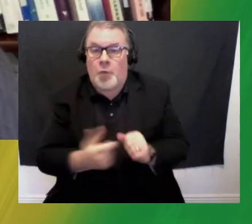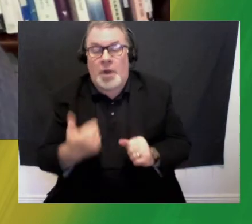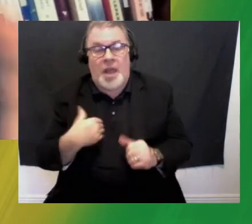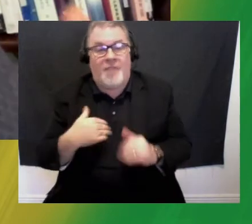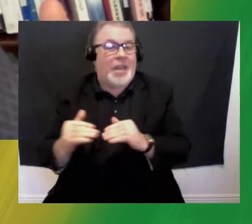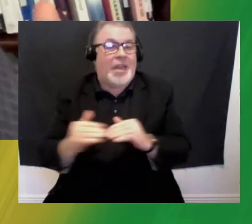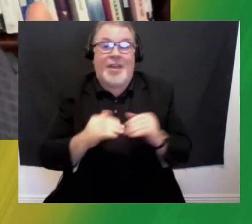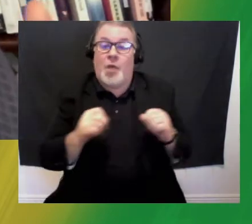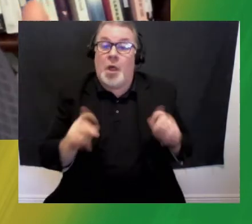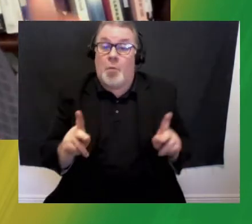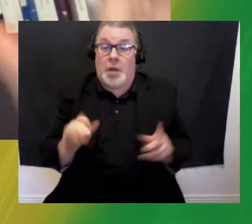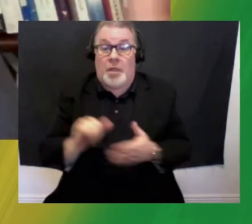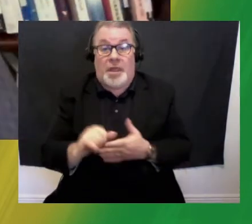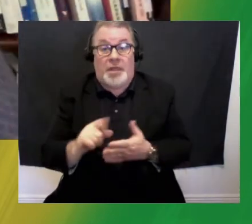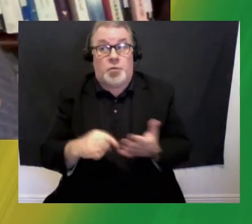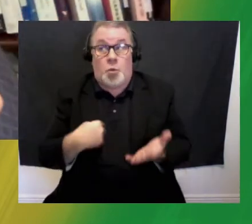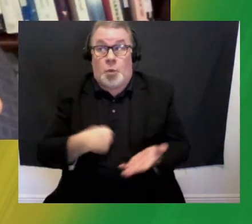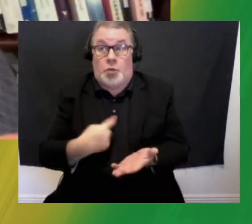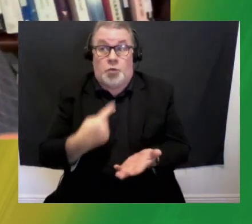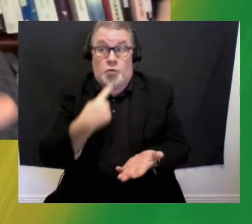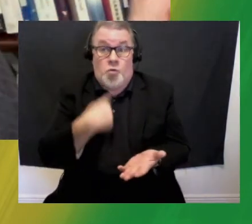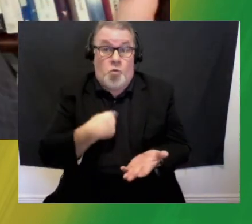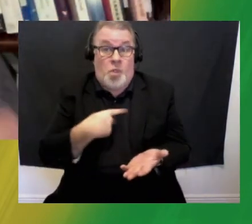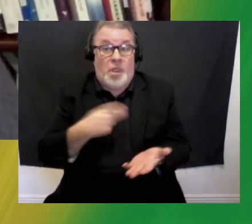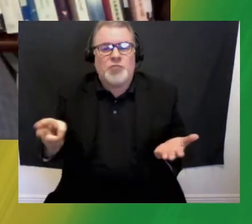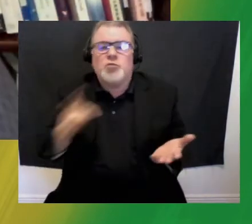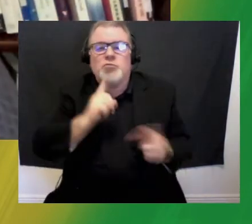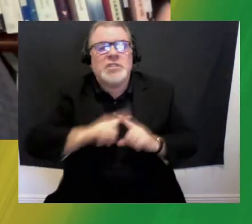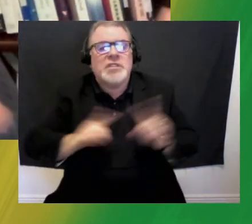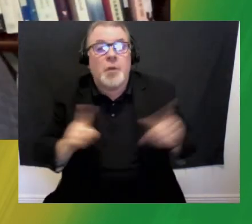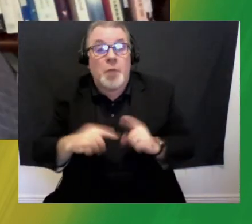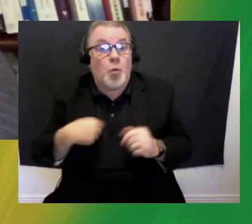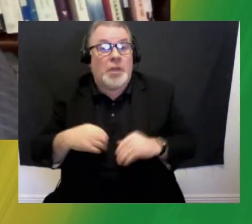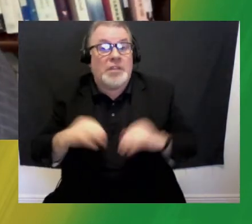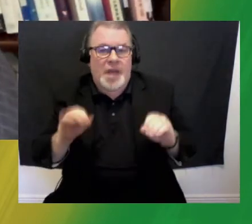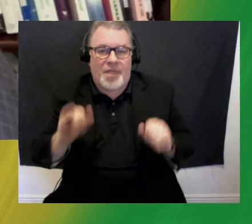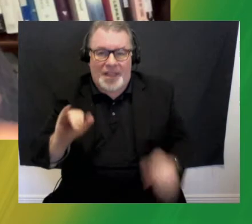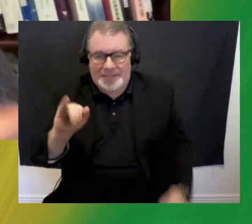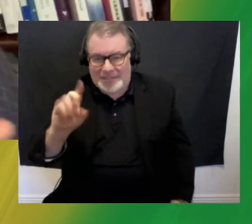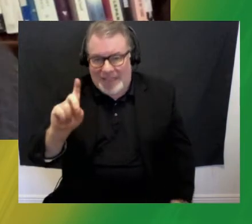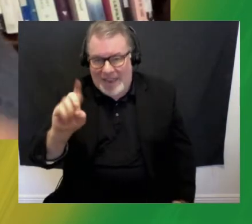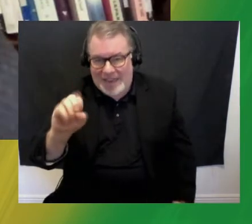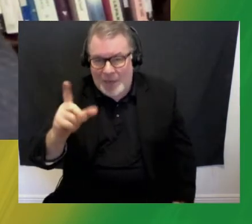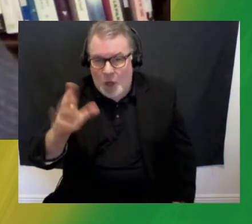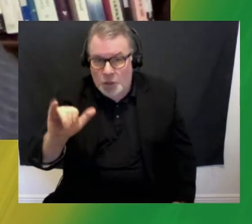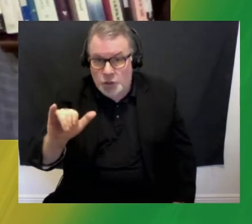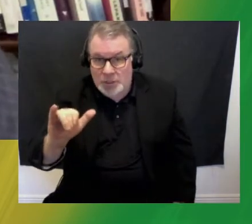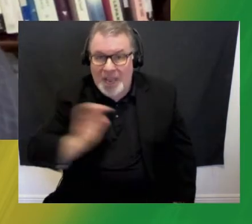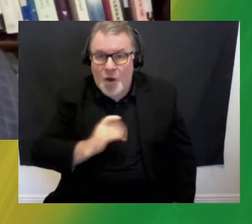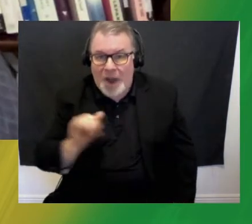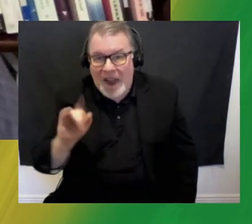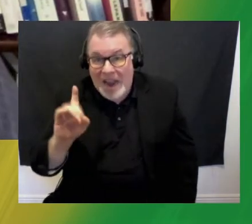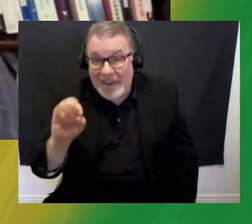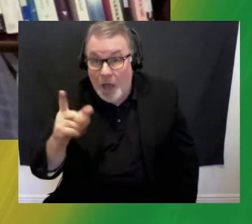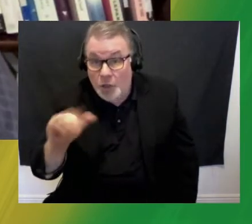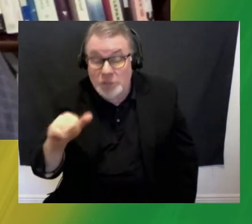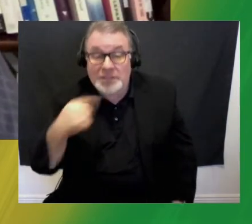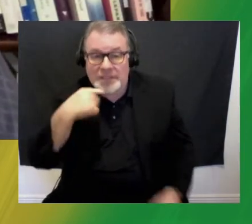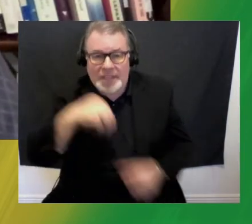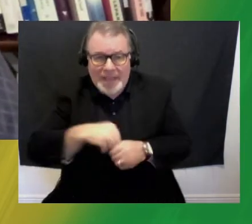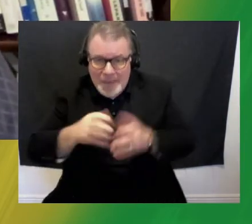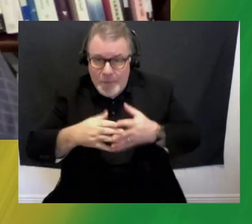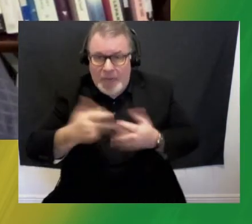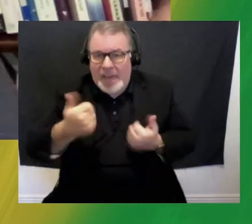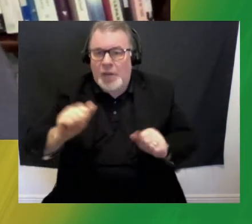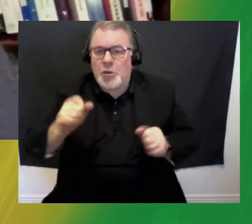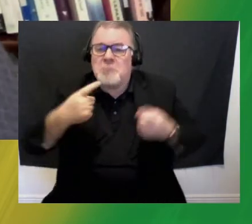opportunity. That's what we're told. Now, the history actually is very different, but we're taught that. That's our ideology. Our ideology says in America, anybody can make it if they